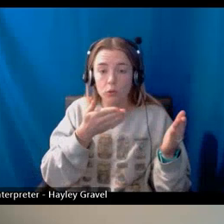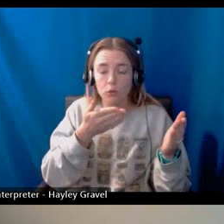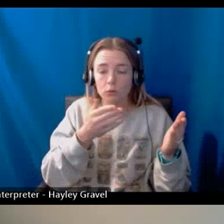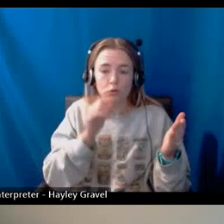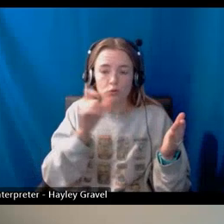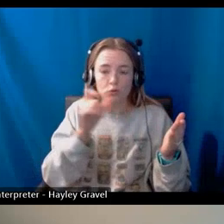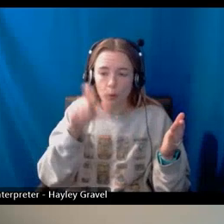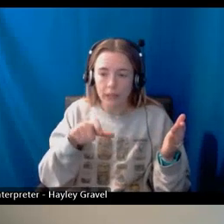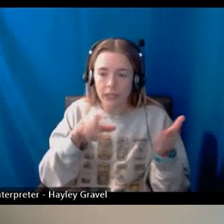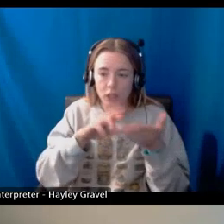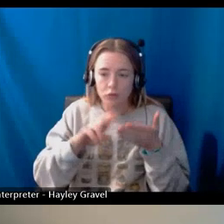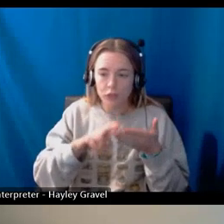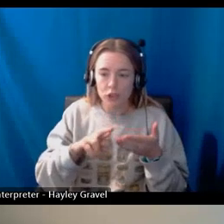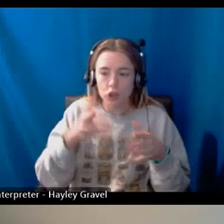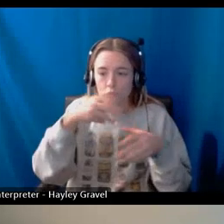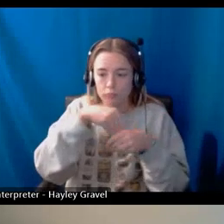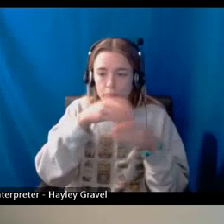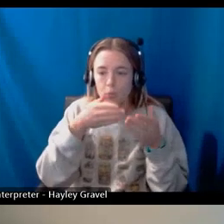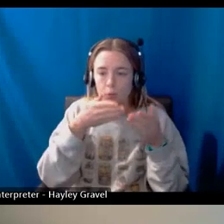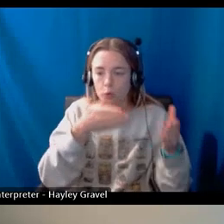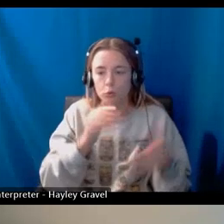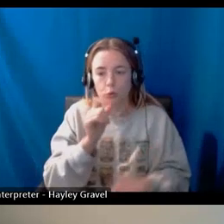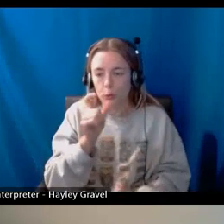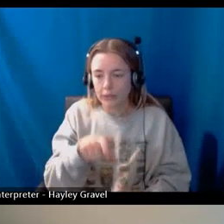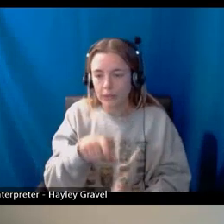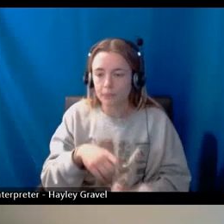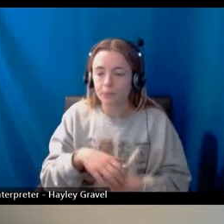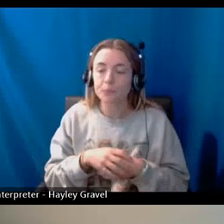do your thinking. I asked you to do your